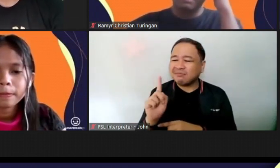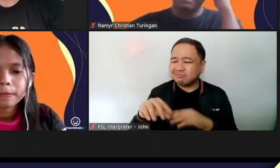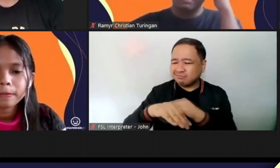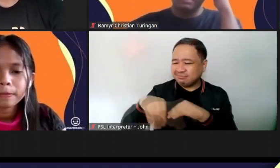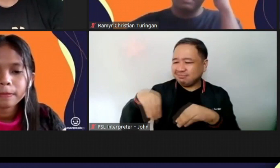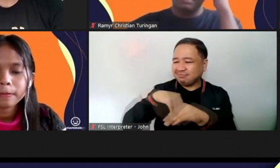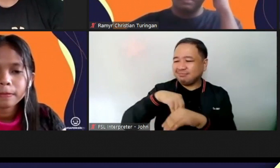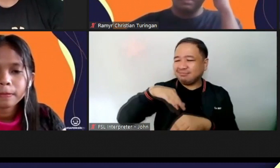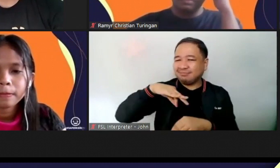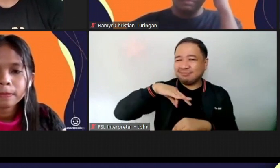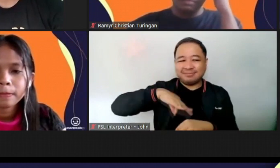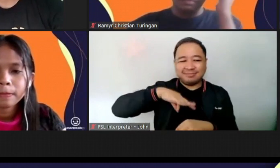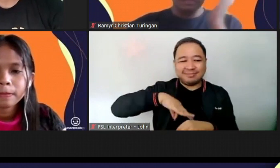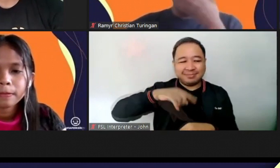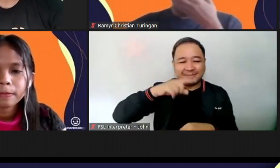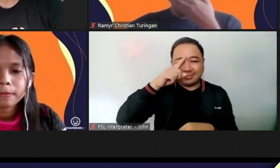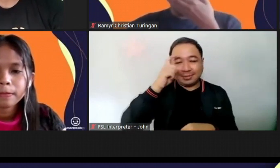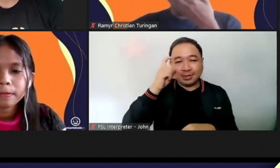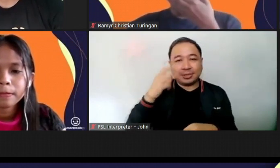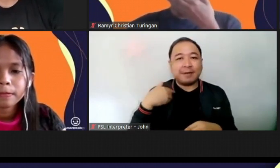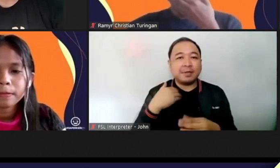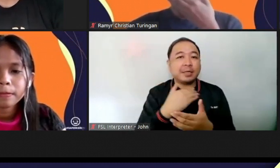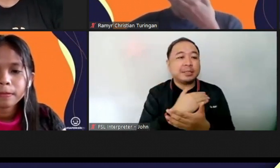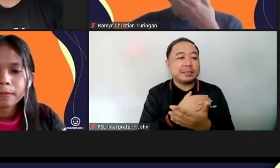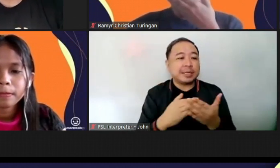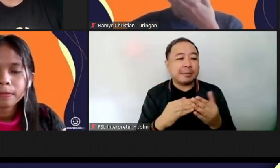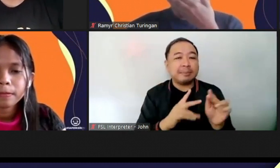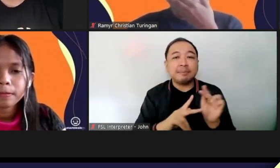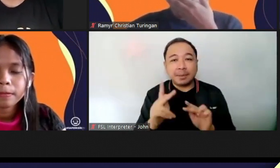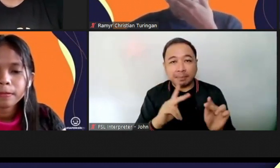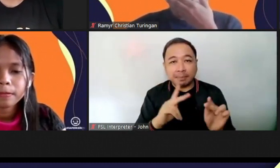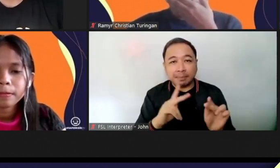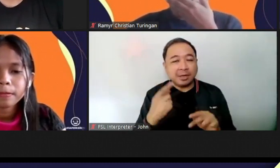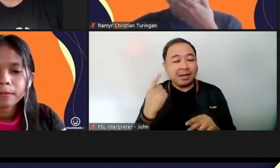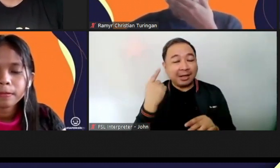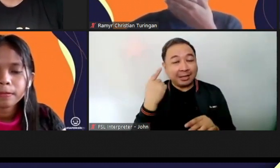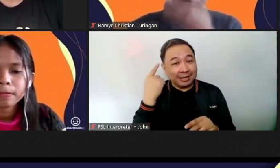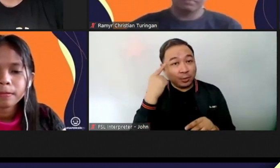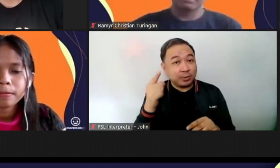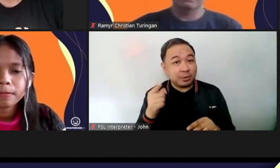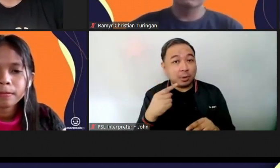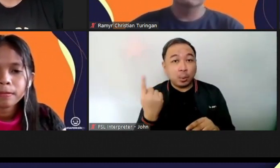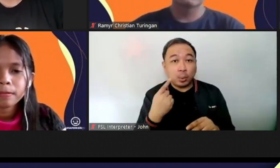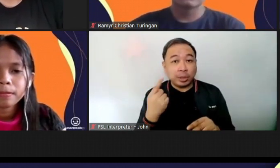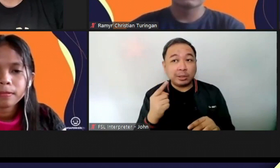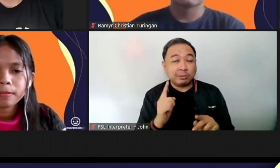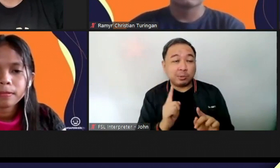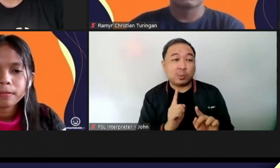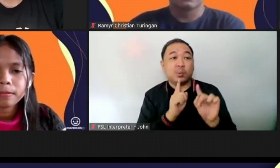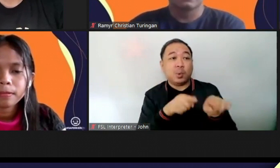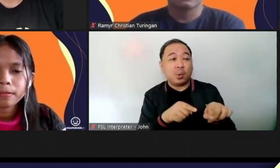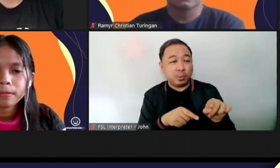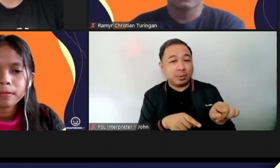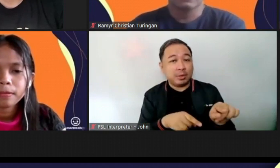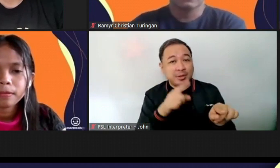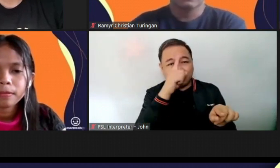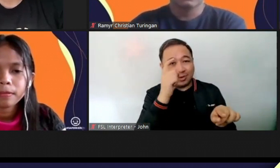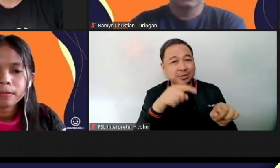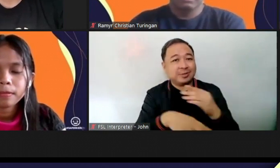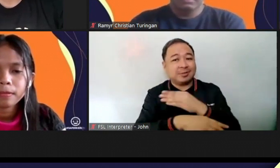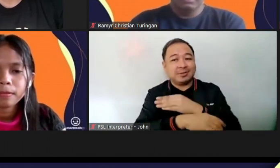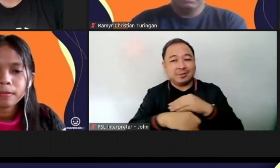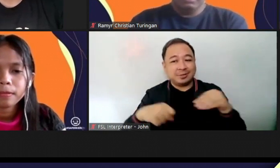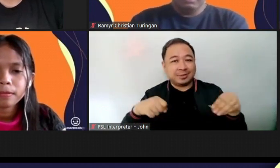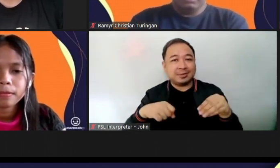naman, there are people that are like that. There are practical people that believe that they should only be somewhere because it has to be worth